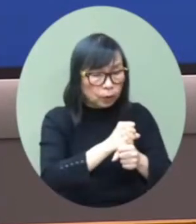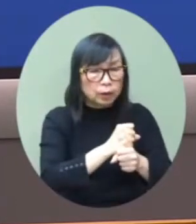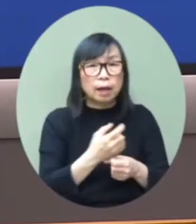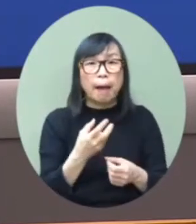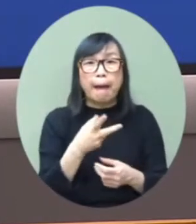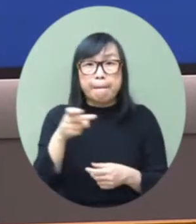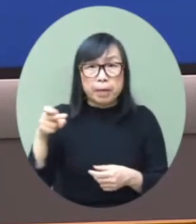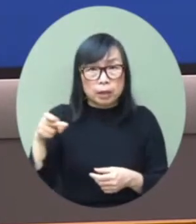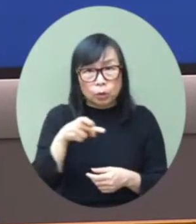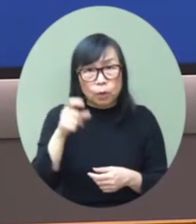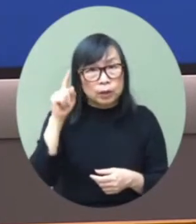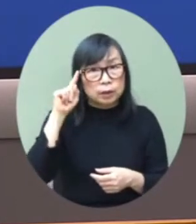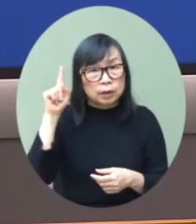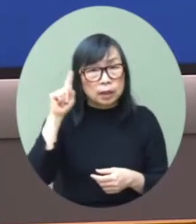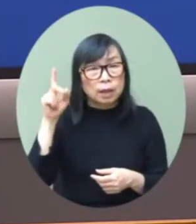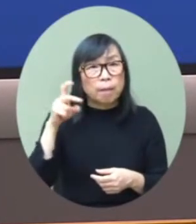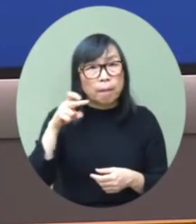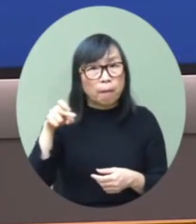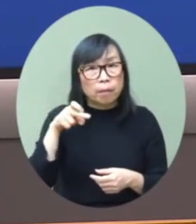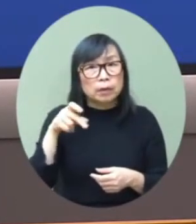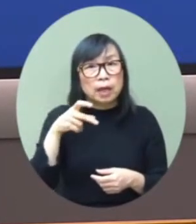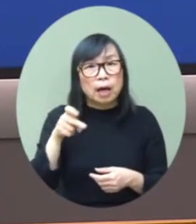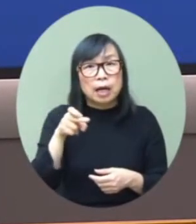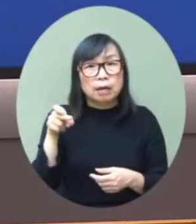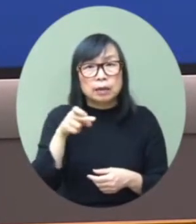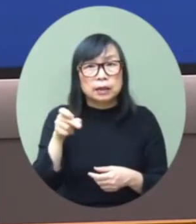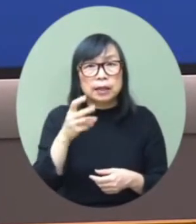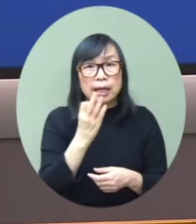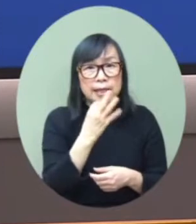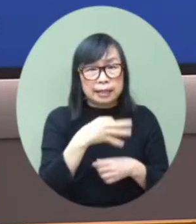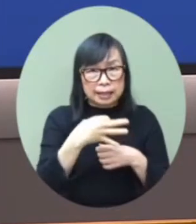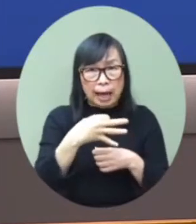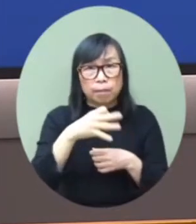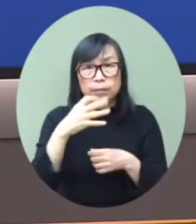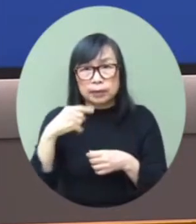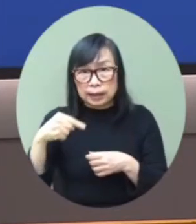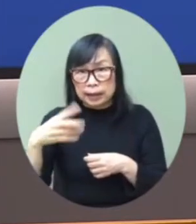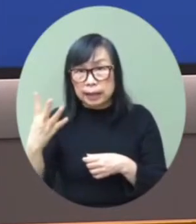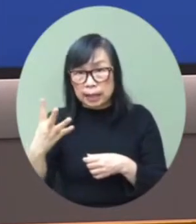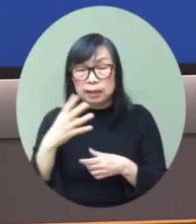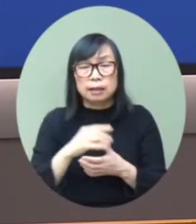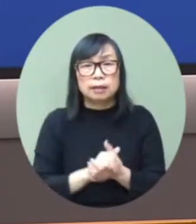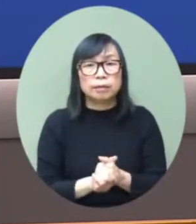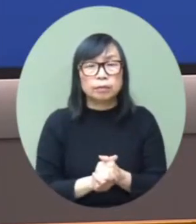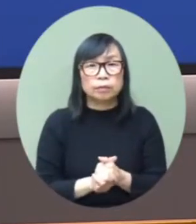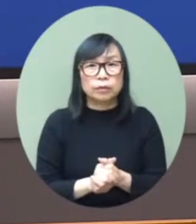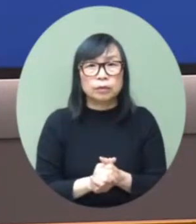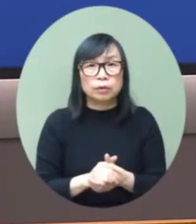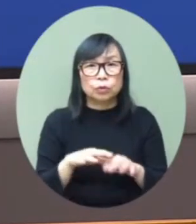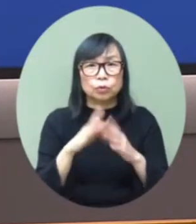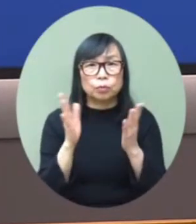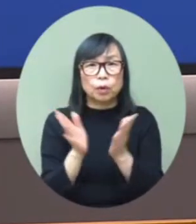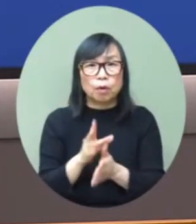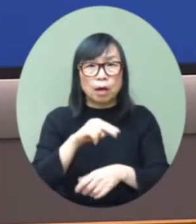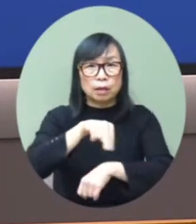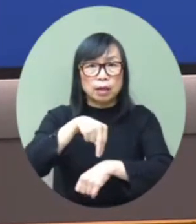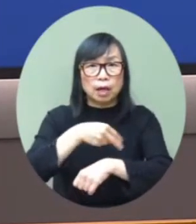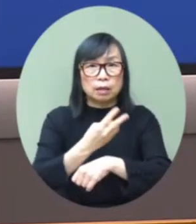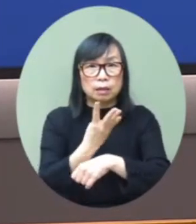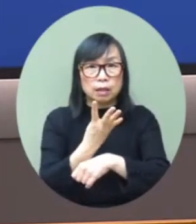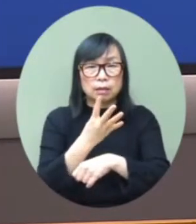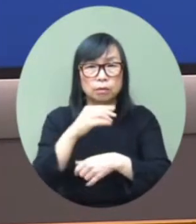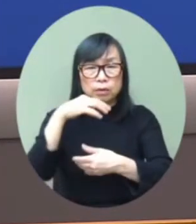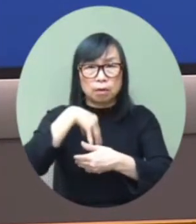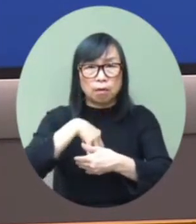287 operations under the lockdown. That is about 3 to 4 times per day. All of